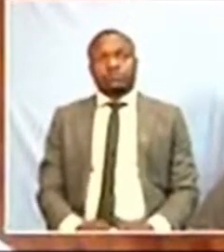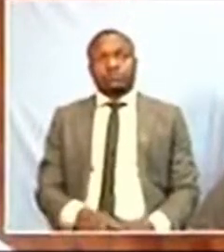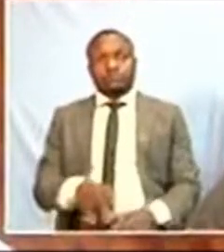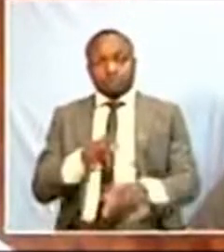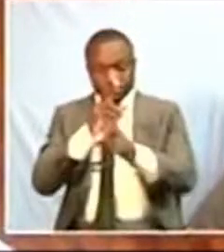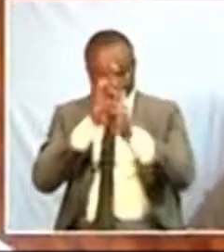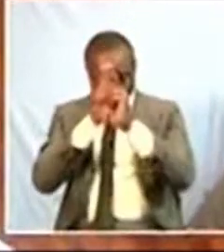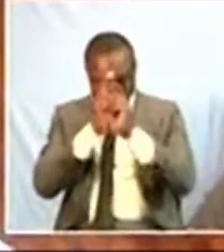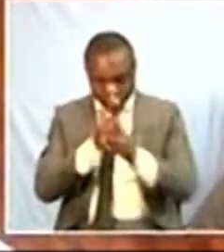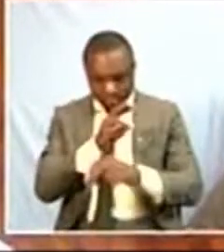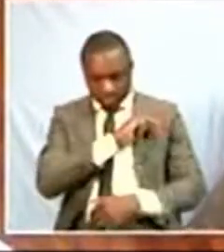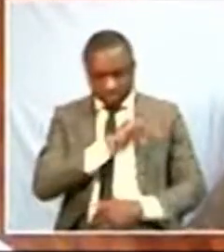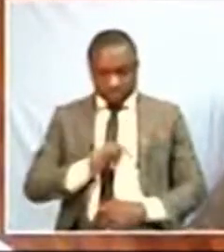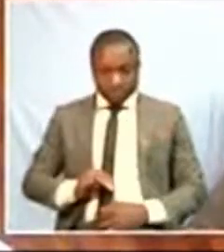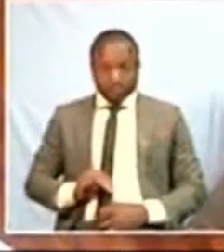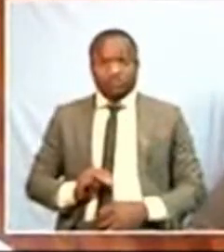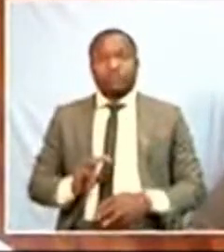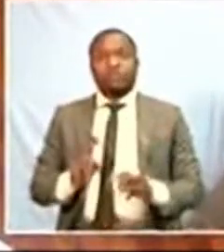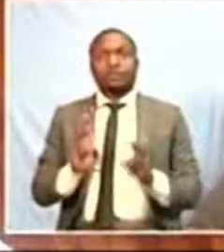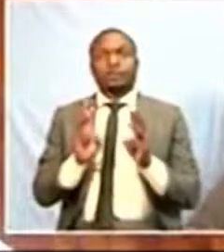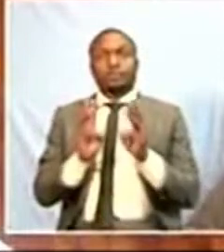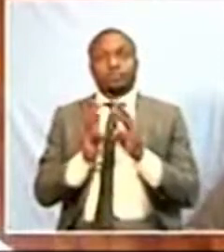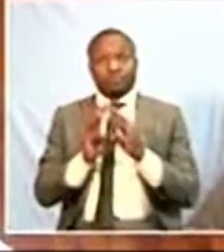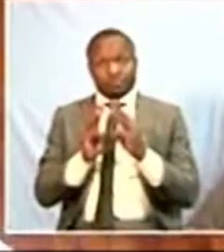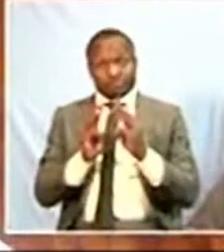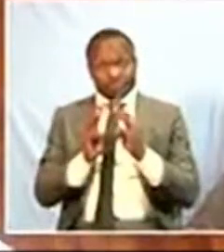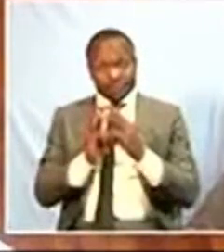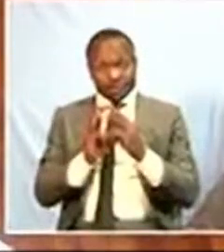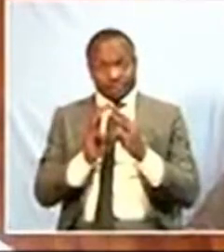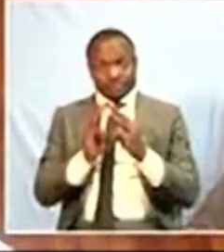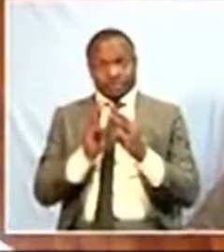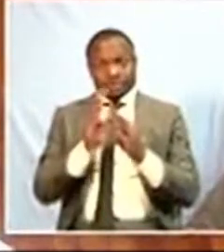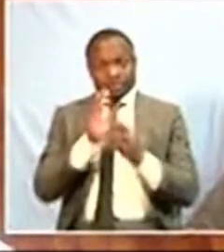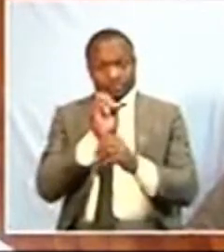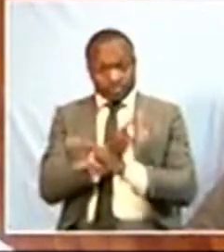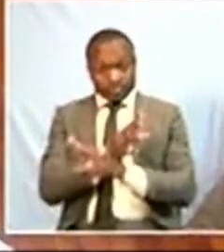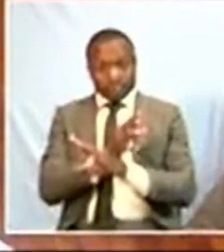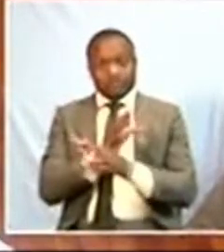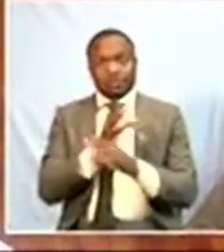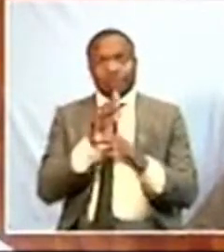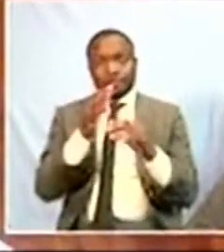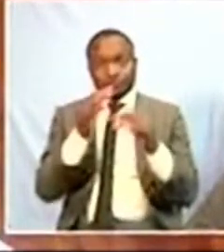Honorable members, the meeting is called back to order.